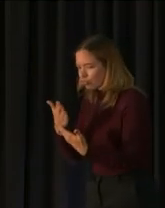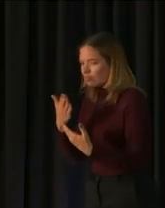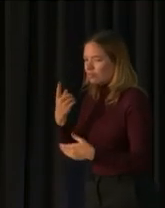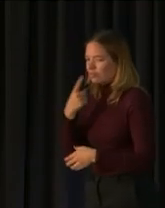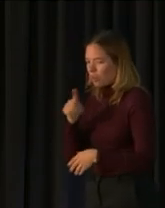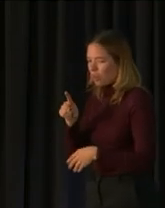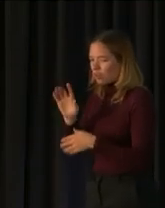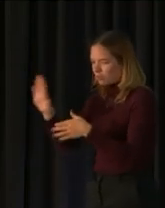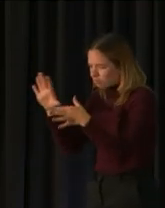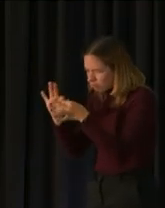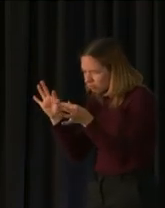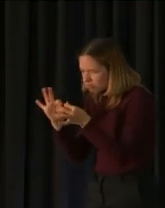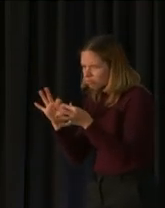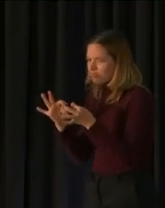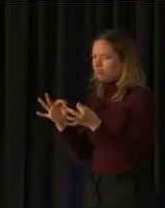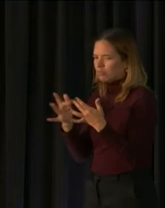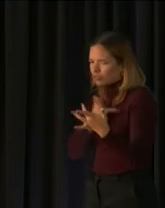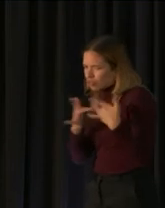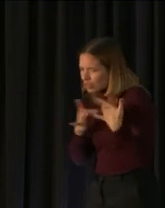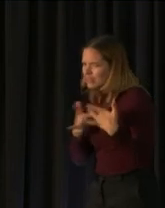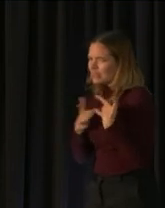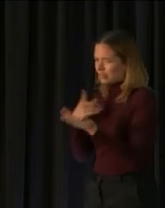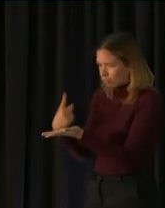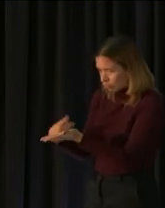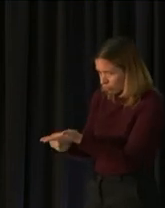our environment, how we continue to